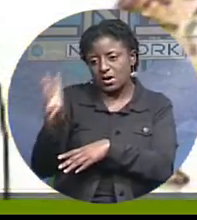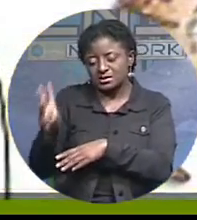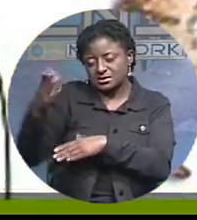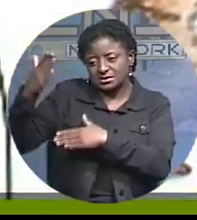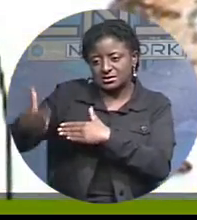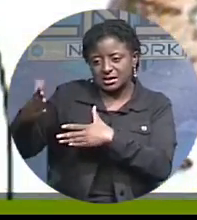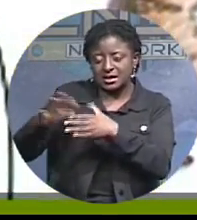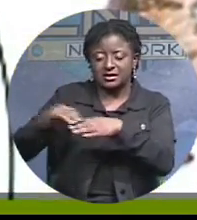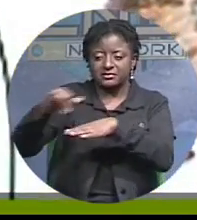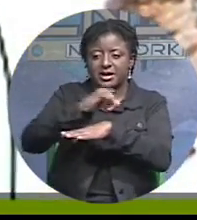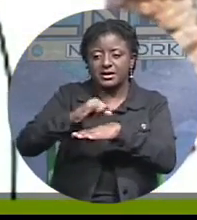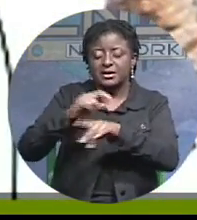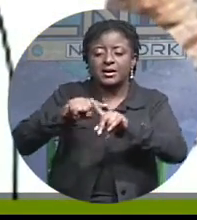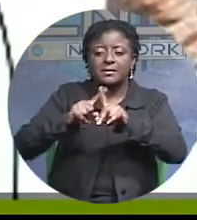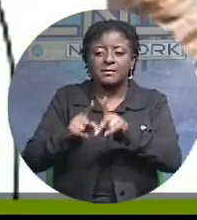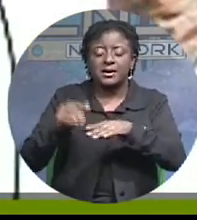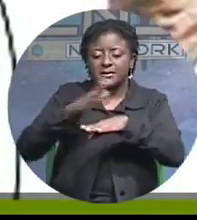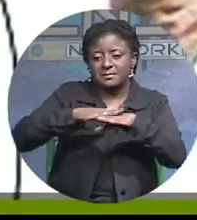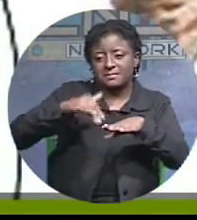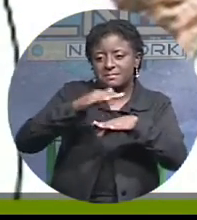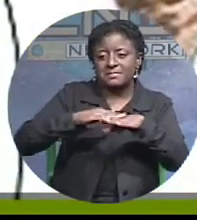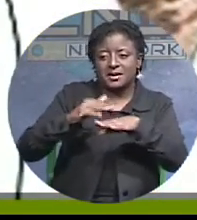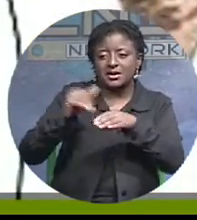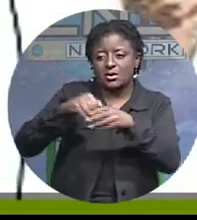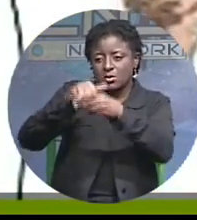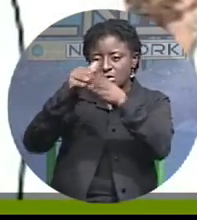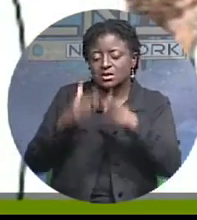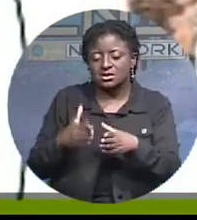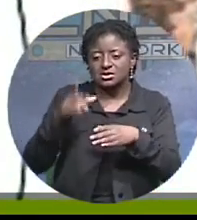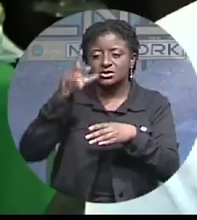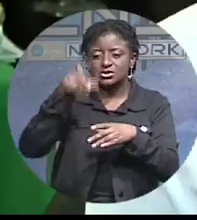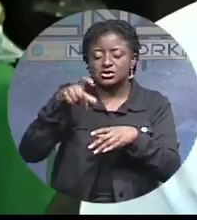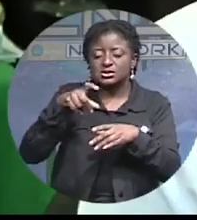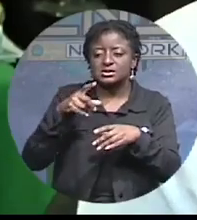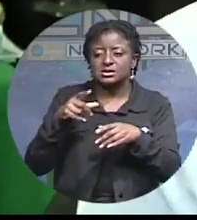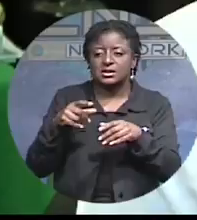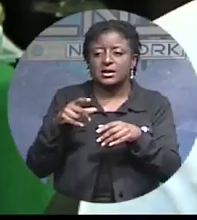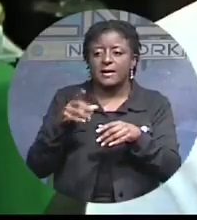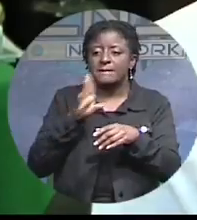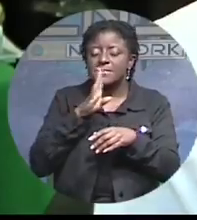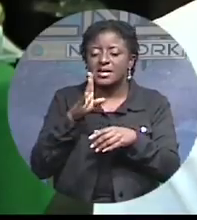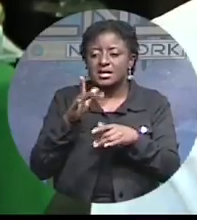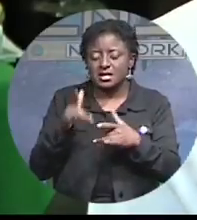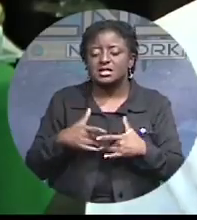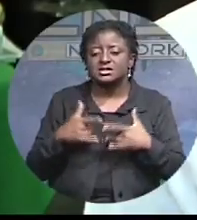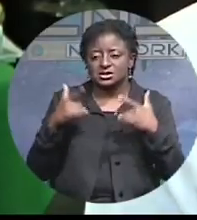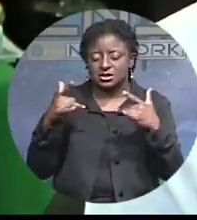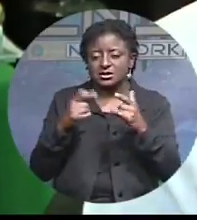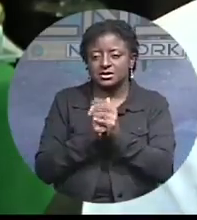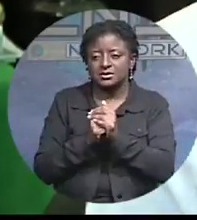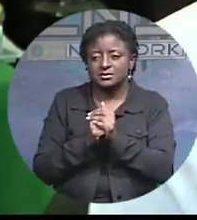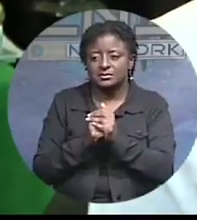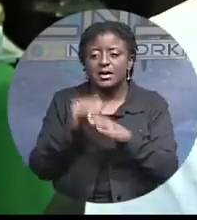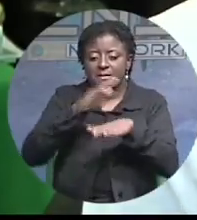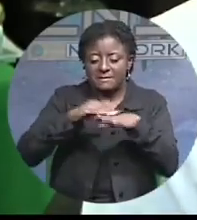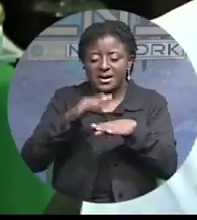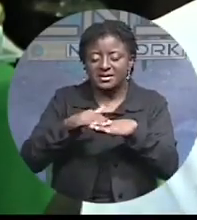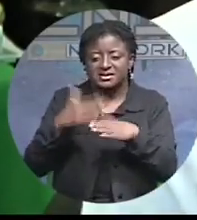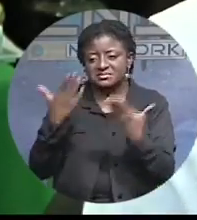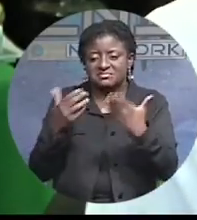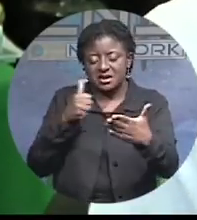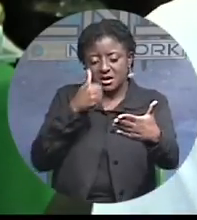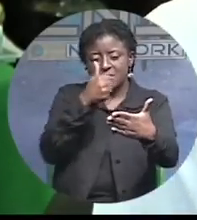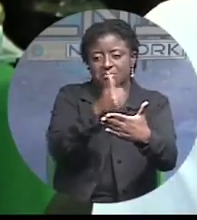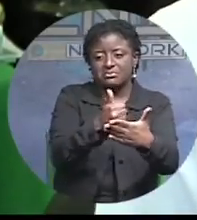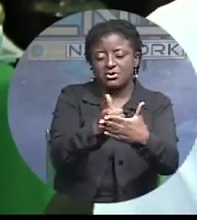should still keep a lookout. Concerned about pets. Pets are generally curious. So they will approach the toad, they will try to mouth the